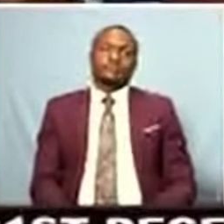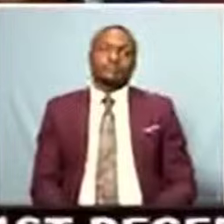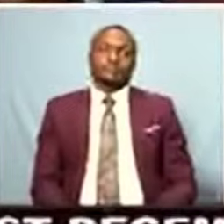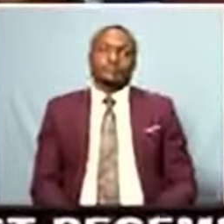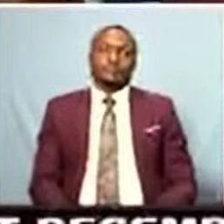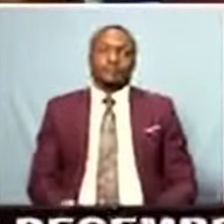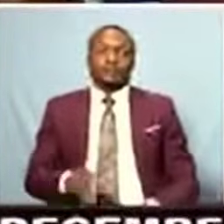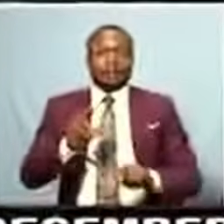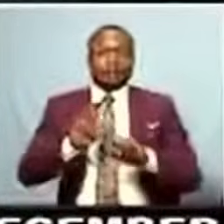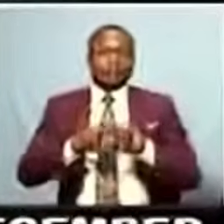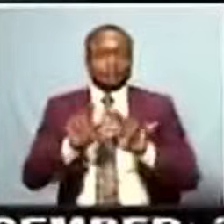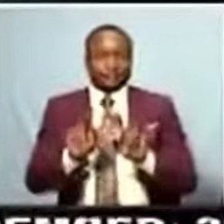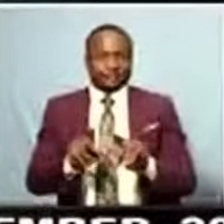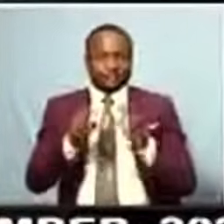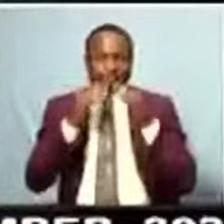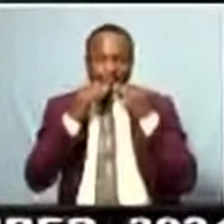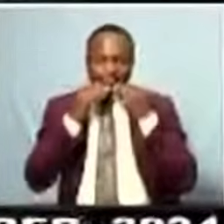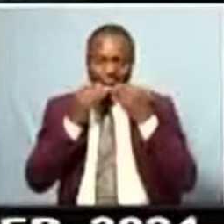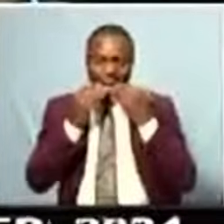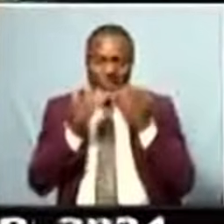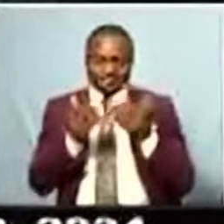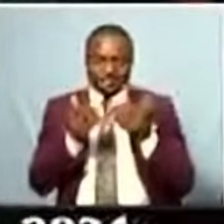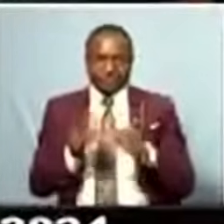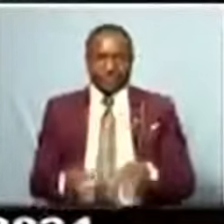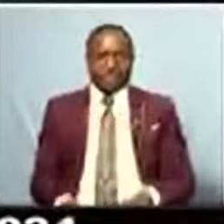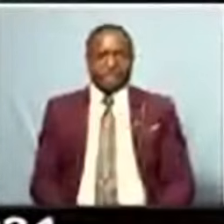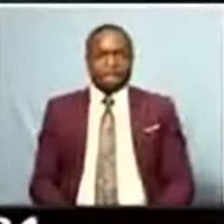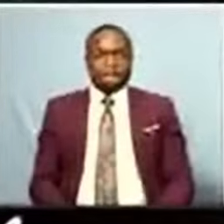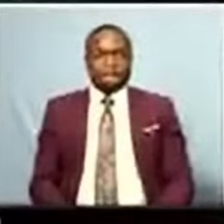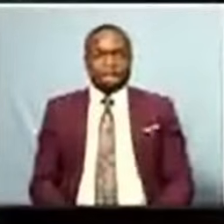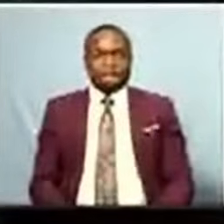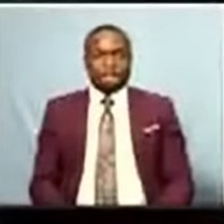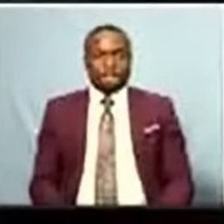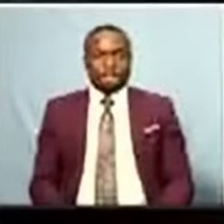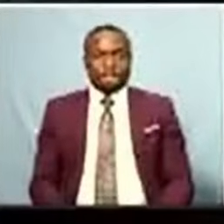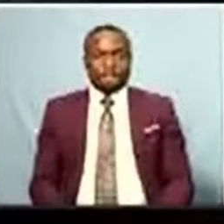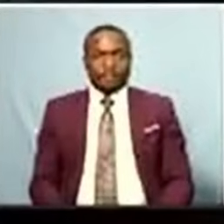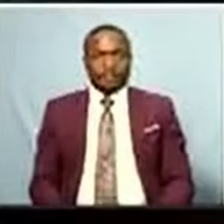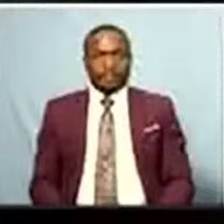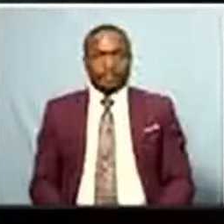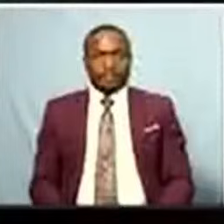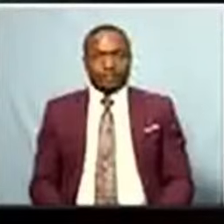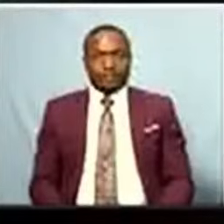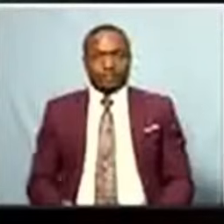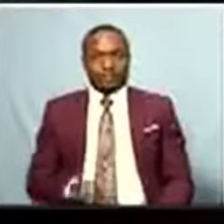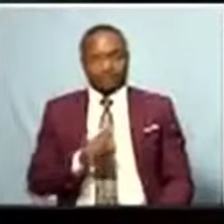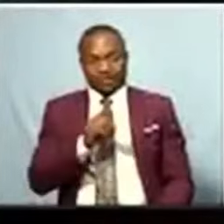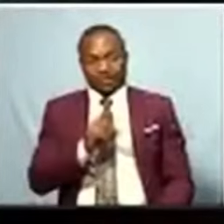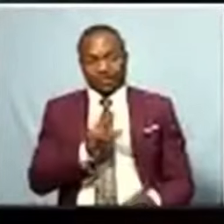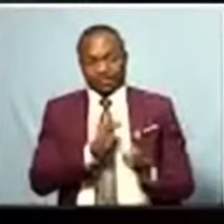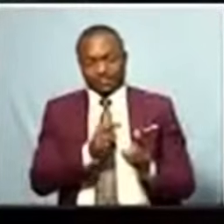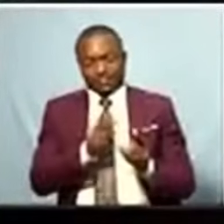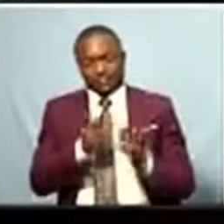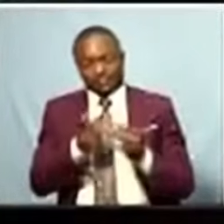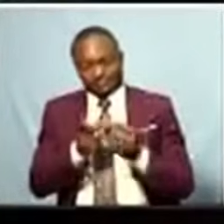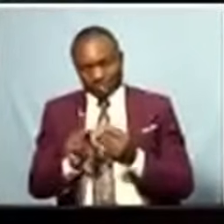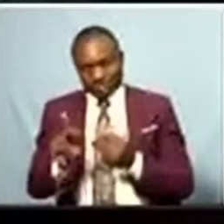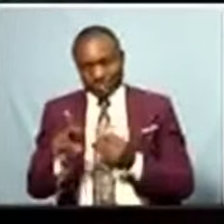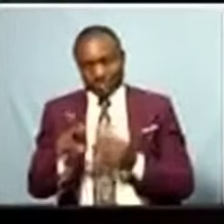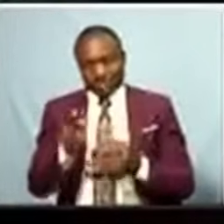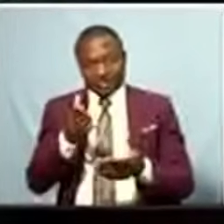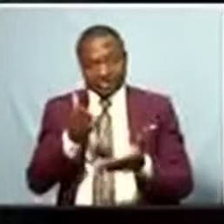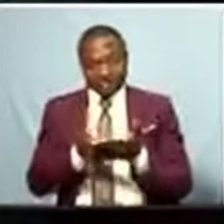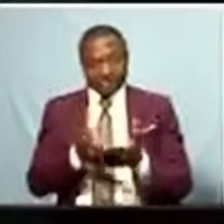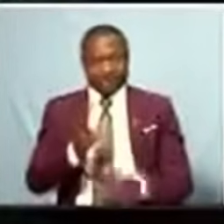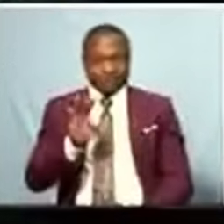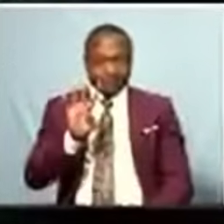Thank you, Chair. Mine was, I think somehow indirectly he has responded to it, because there are these